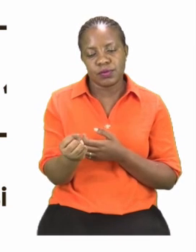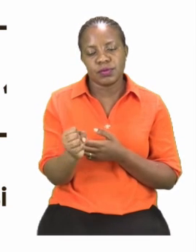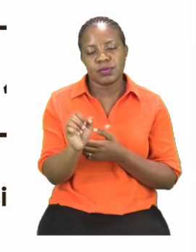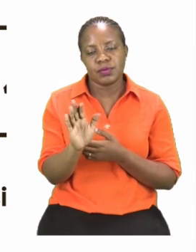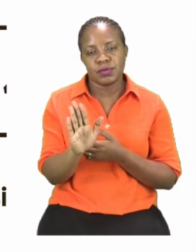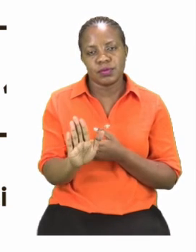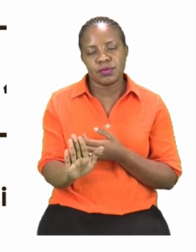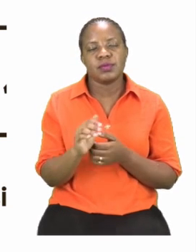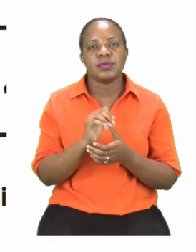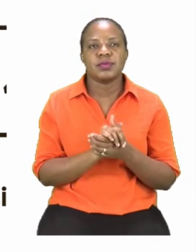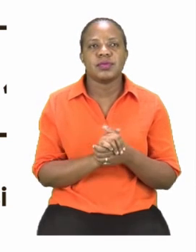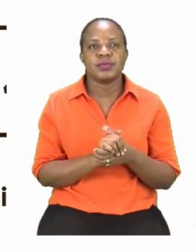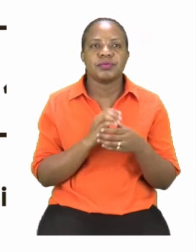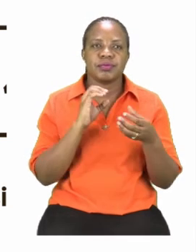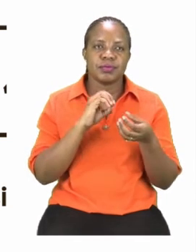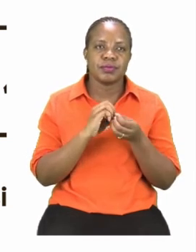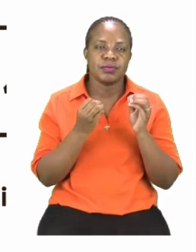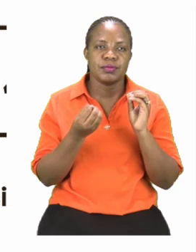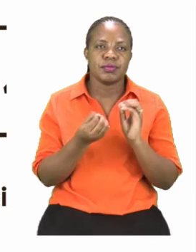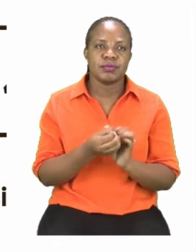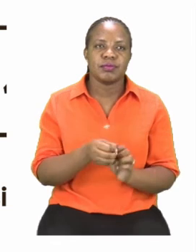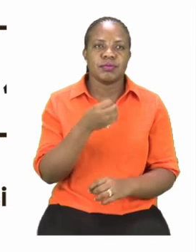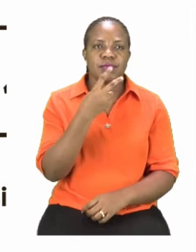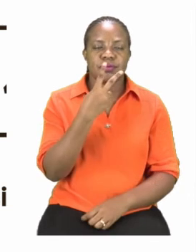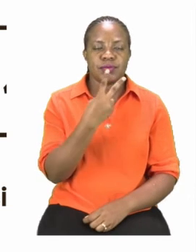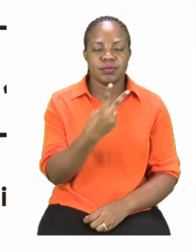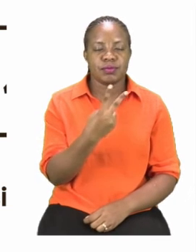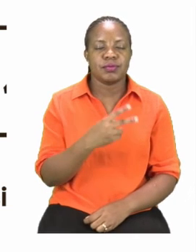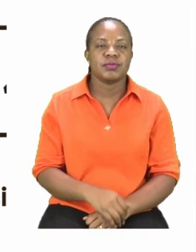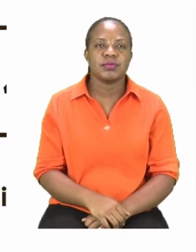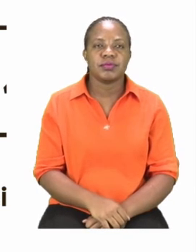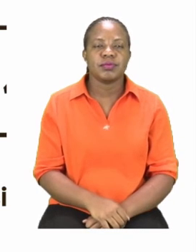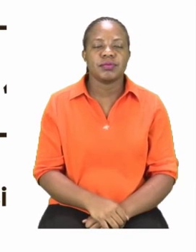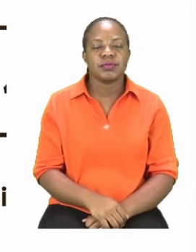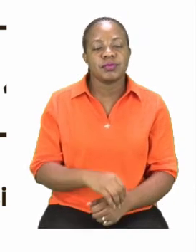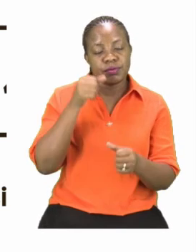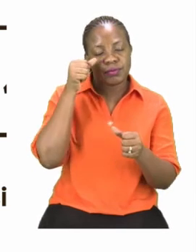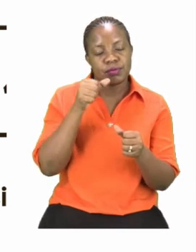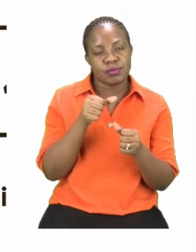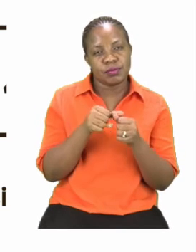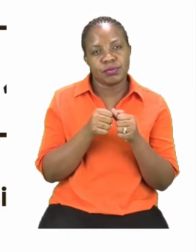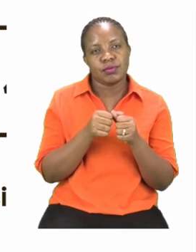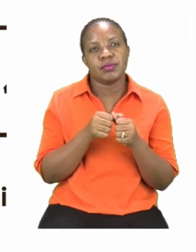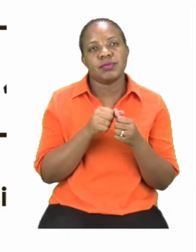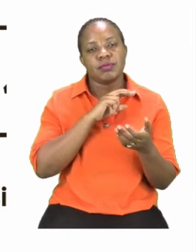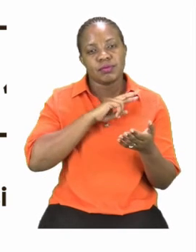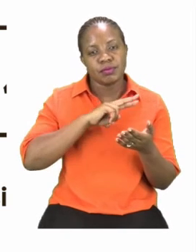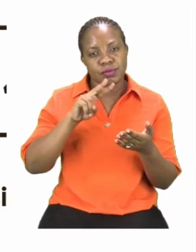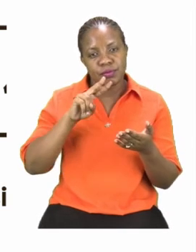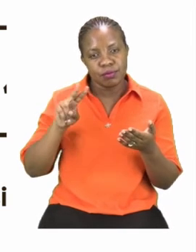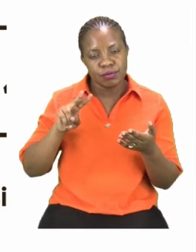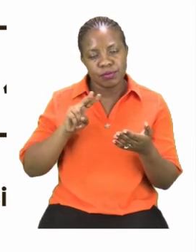ready? Let's go. 1, 2,